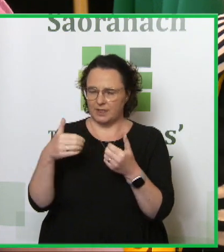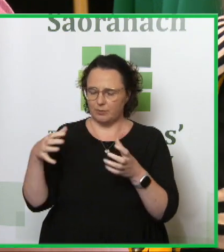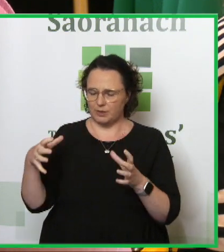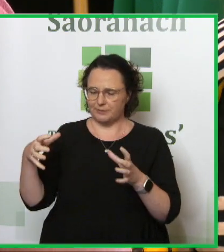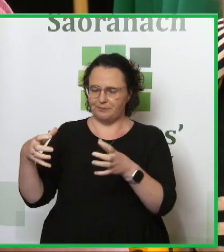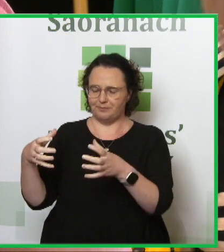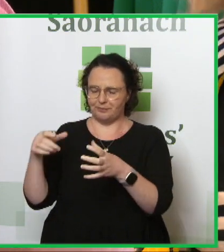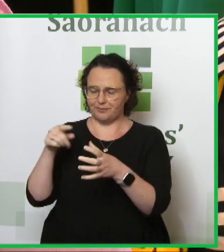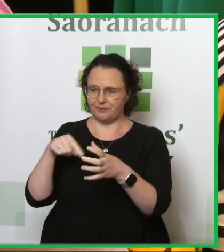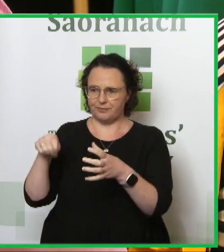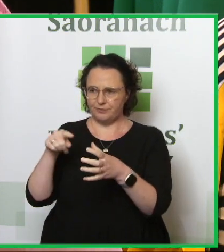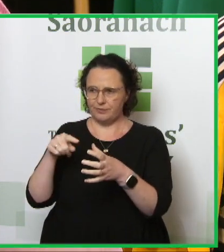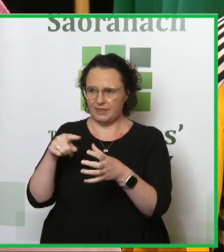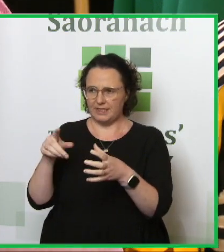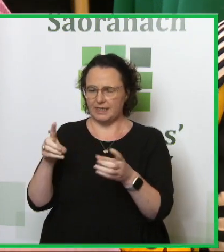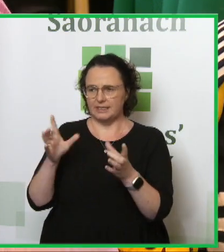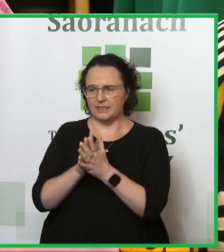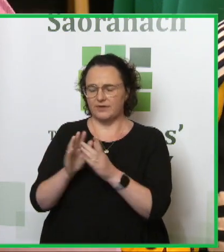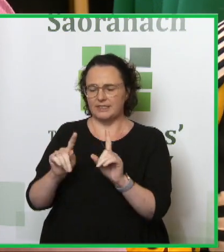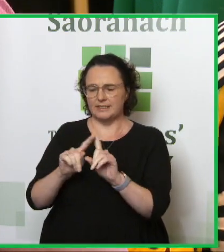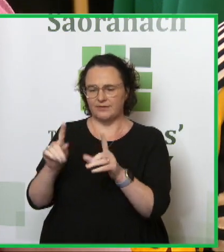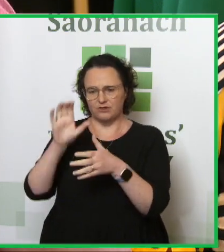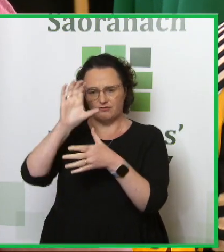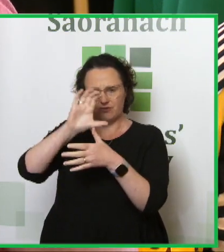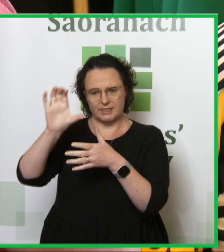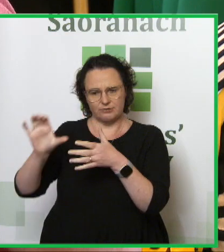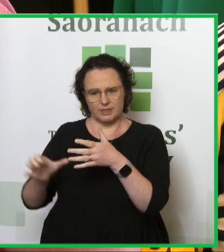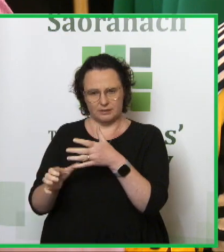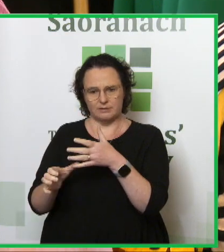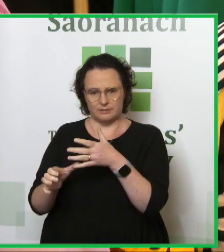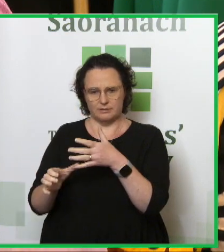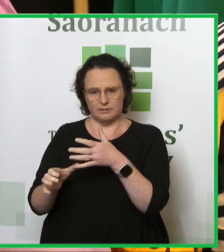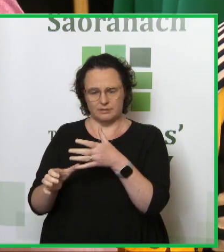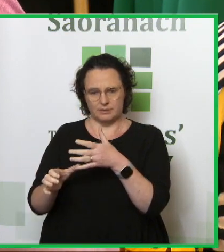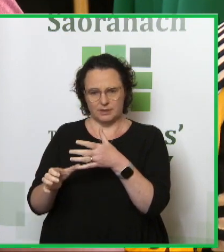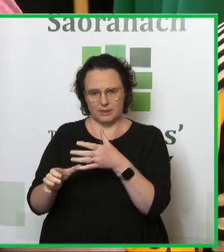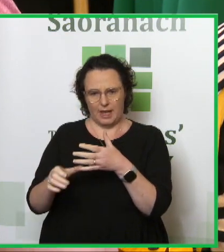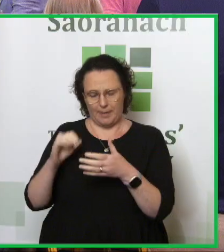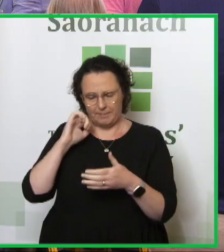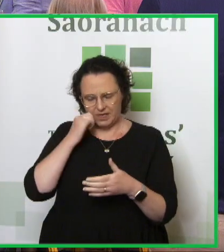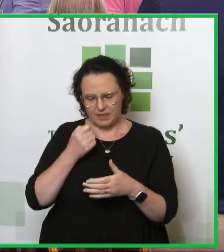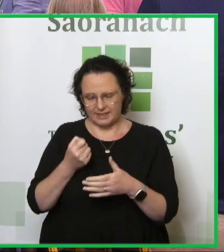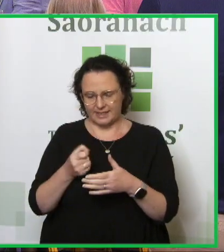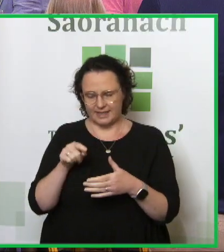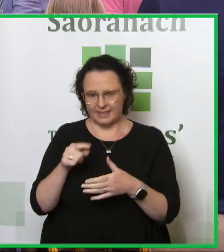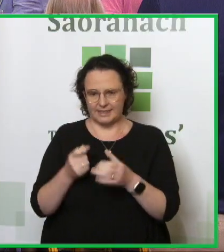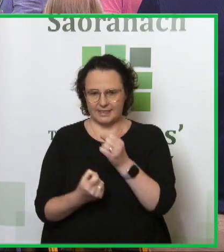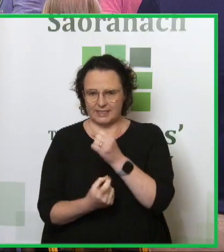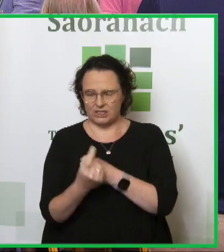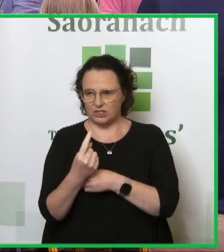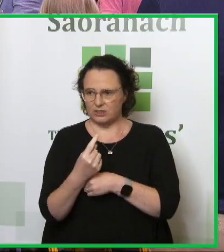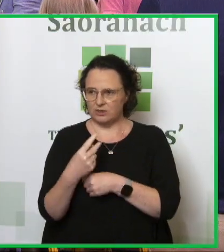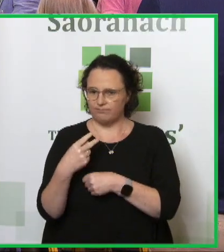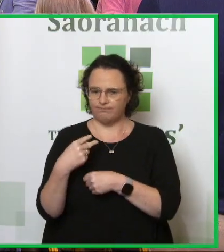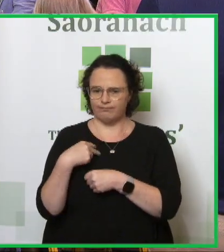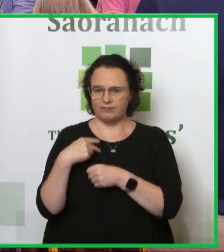different, they deserve different criteria because this issue is just so complex. I kind of feel that sort